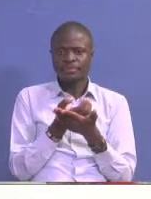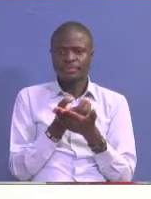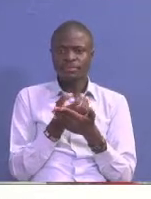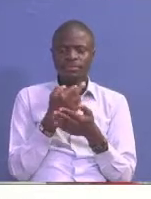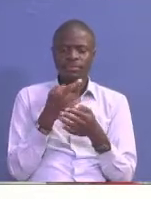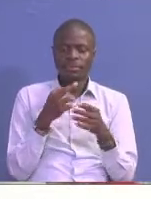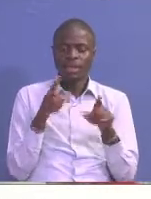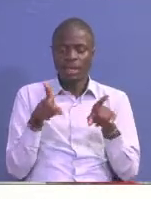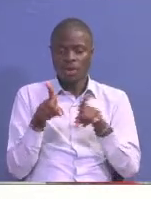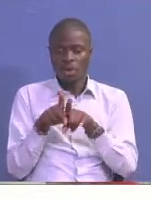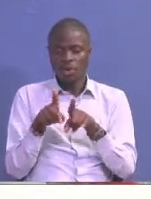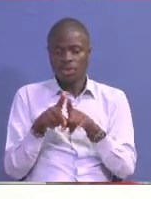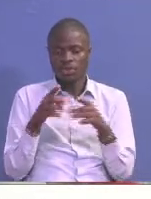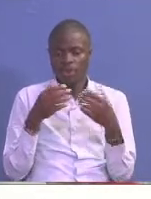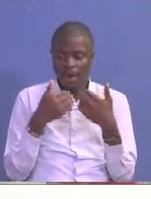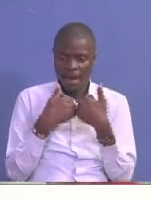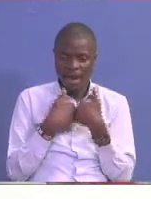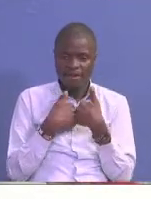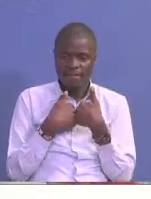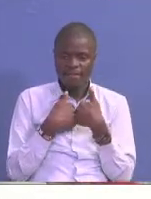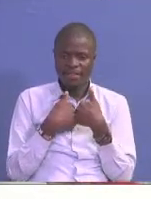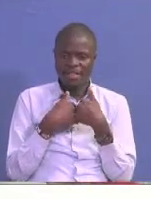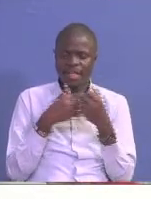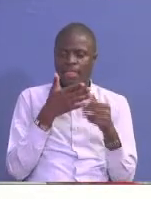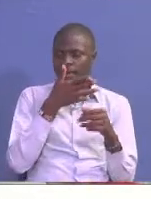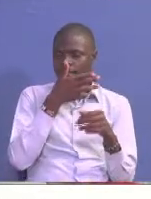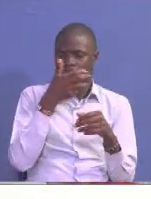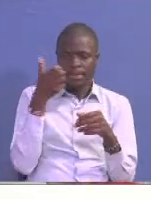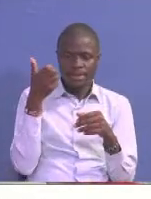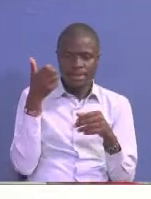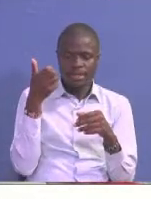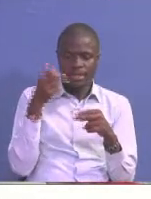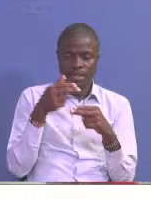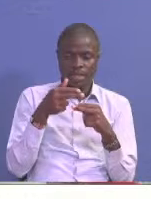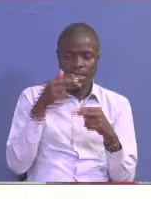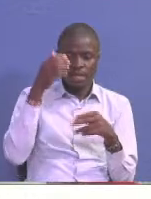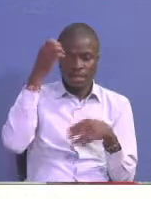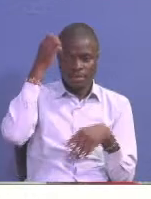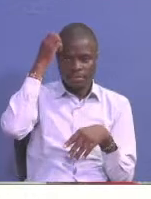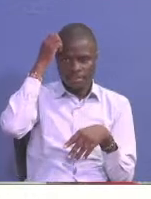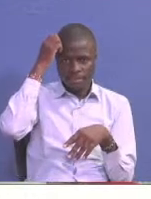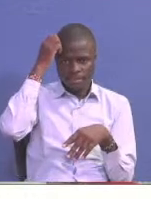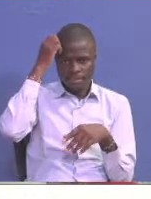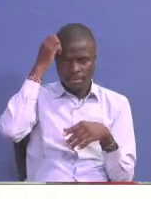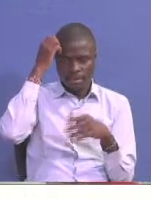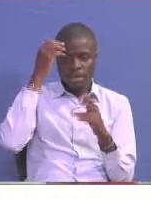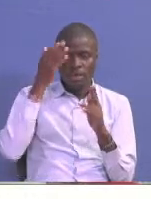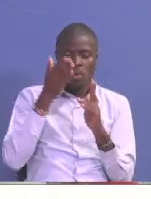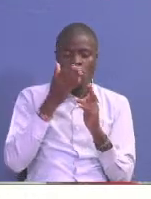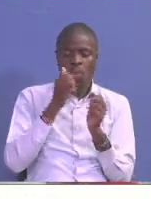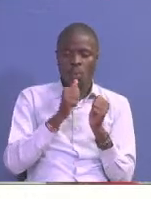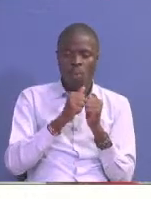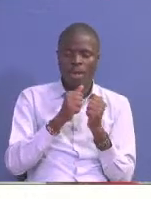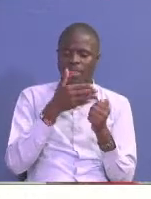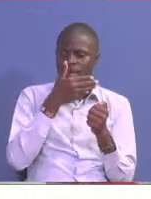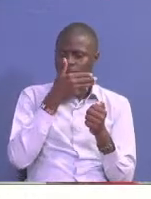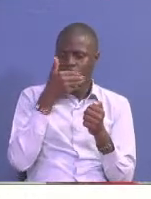are also ranked as having the best higher education with the best